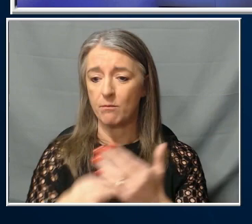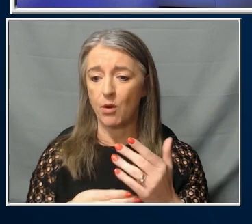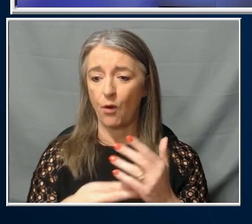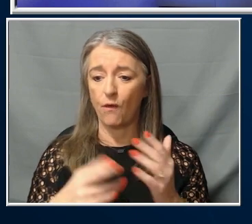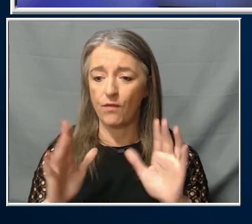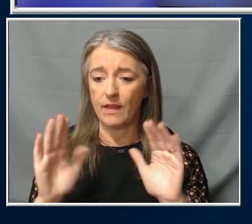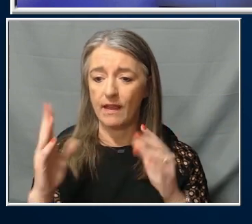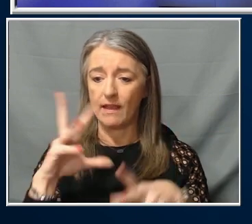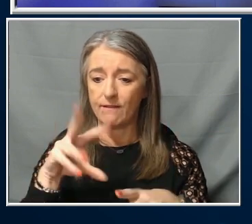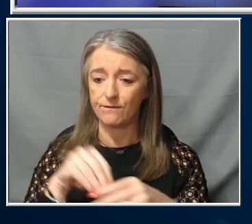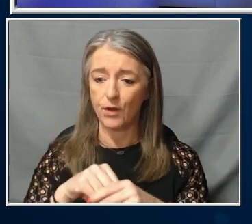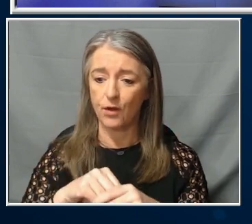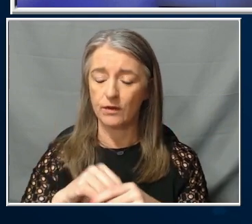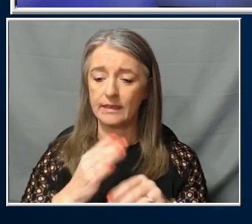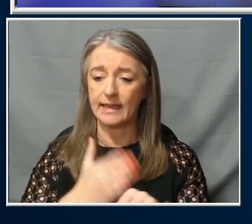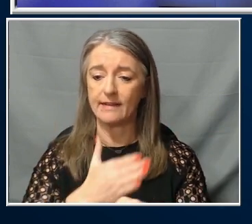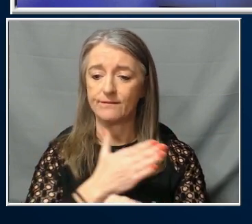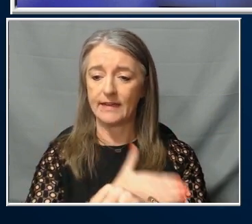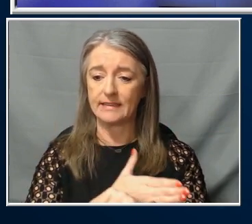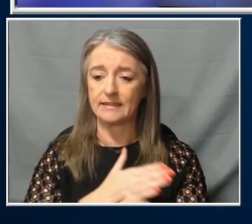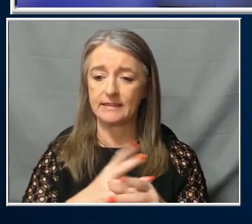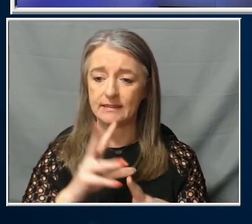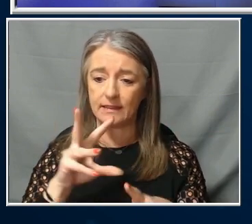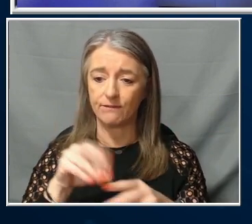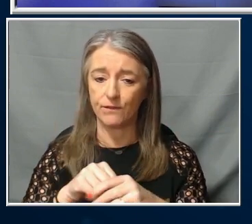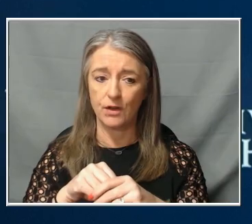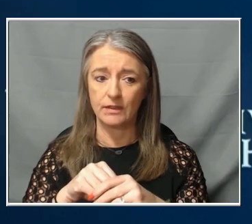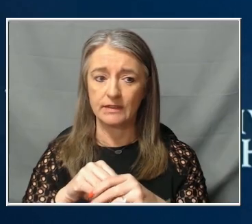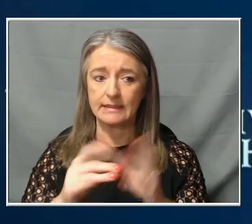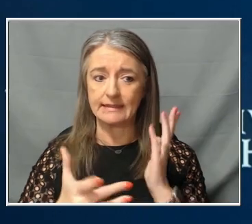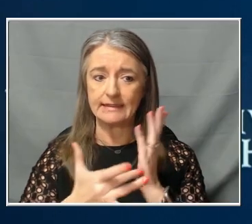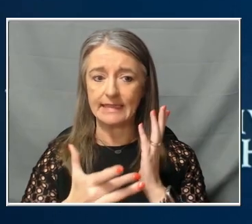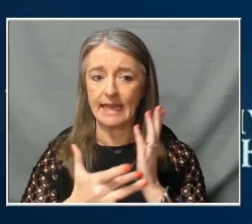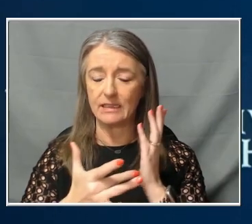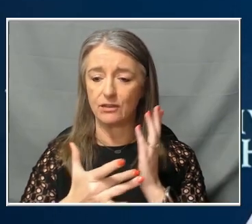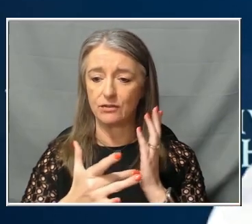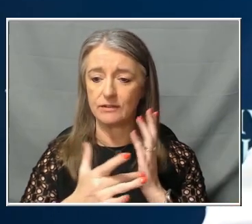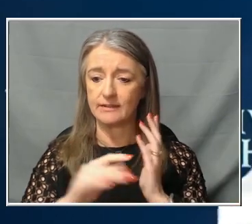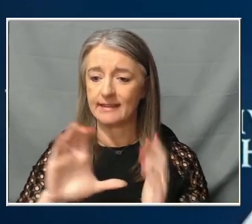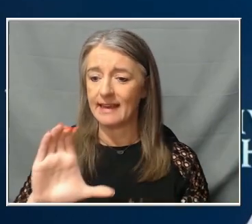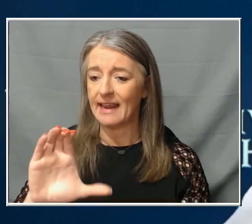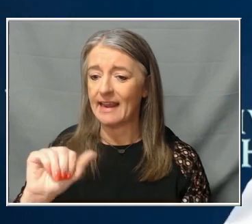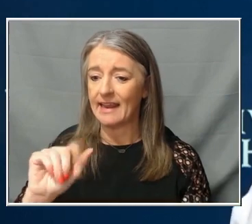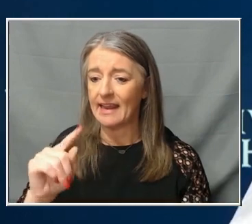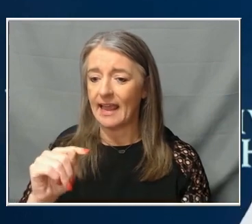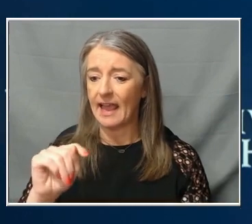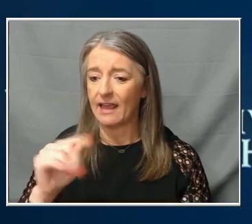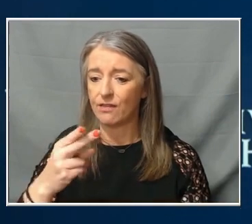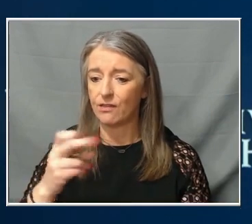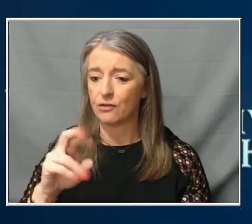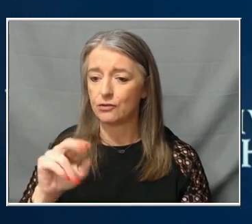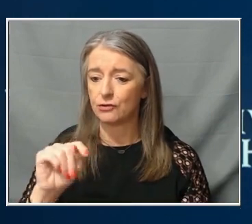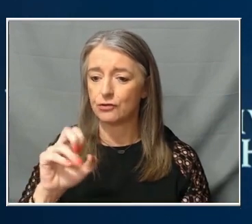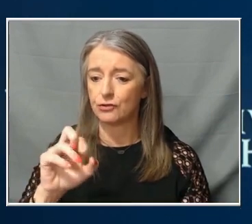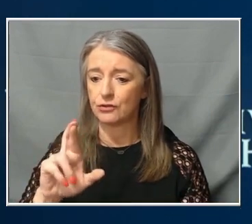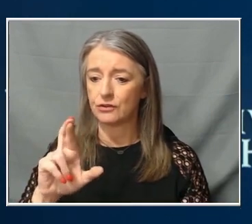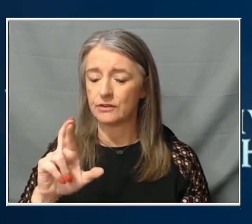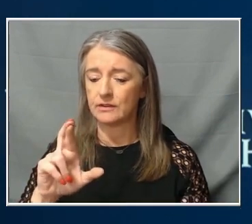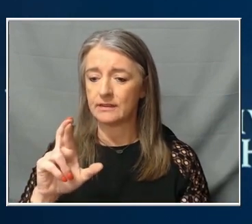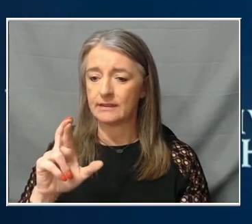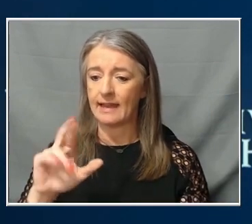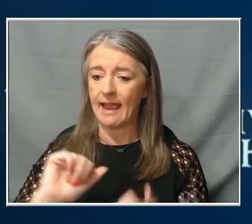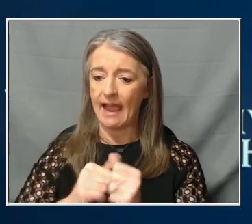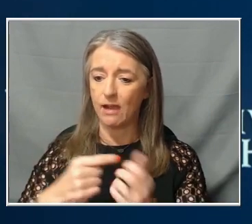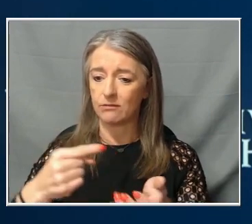both my advance that I mentioned and his involve the technology, the catheter technology to get from here to there. And I have to say we